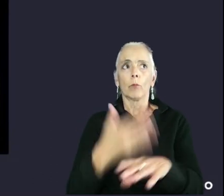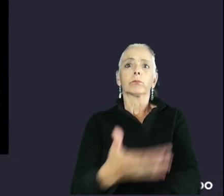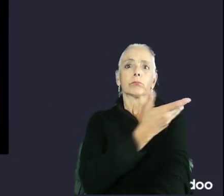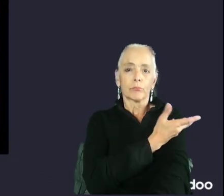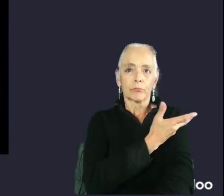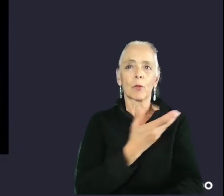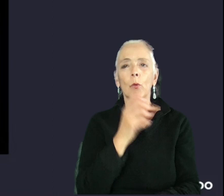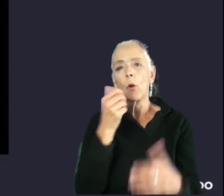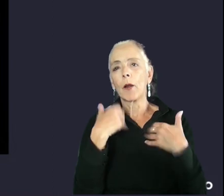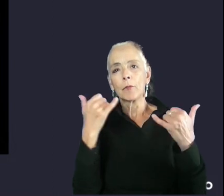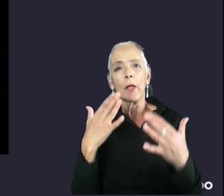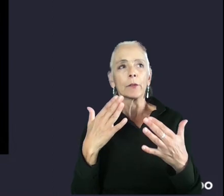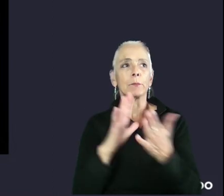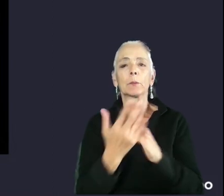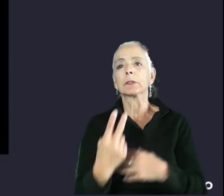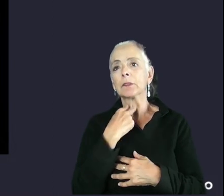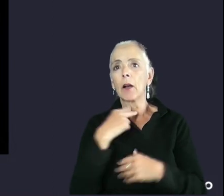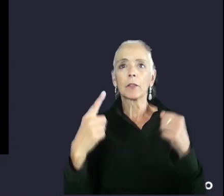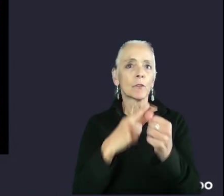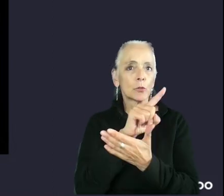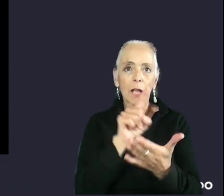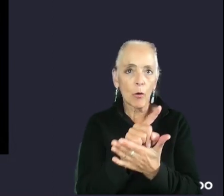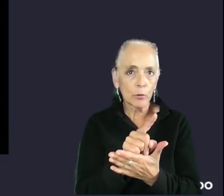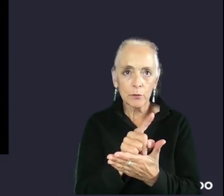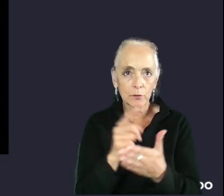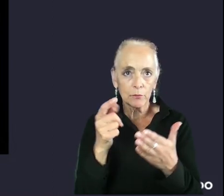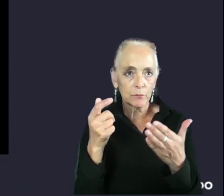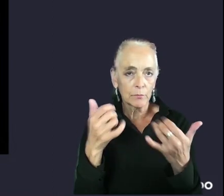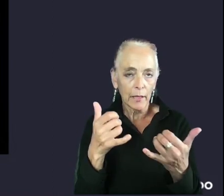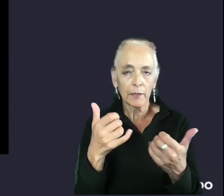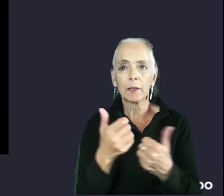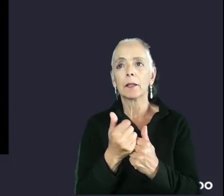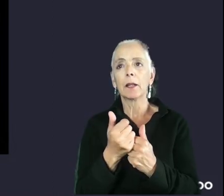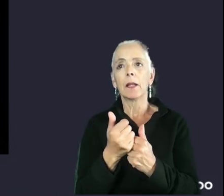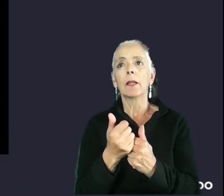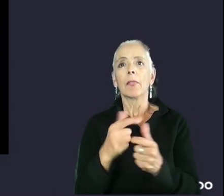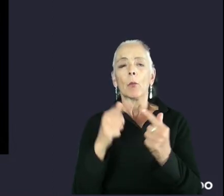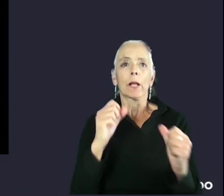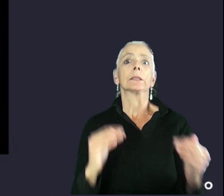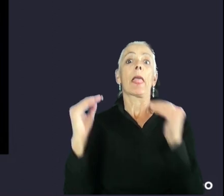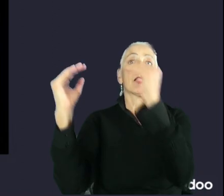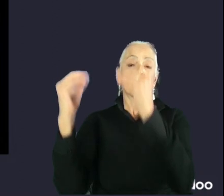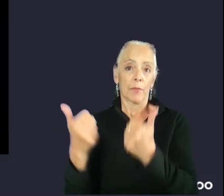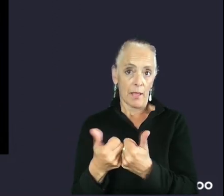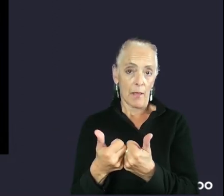players getting stuck in the first hours of gameplay anymore. And we've been able to start scaling up the game finally and